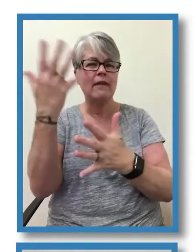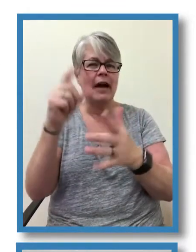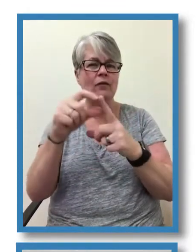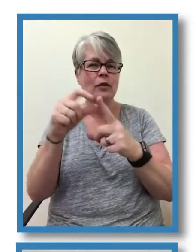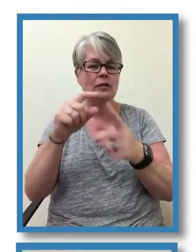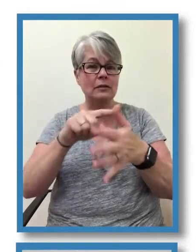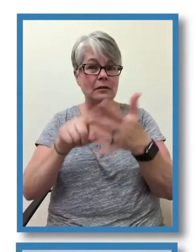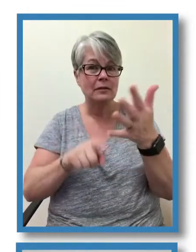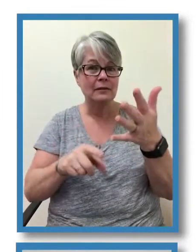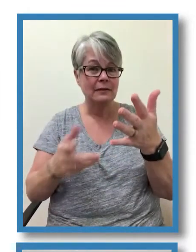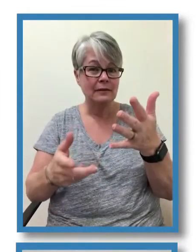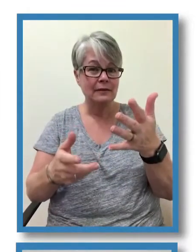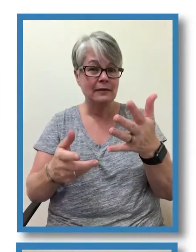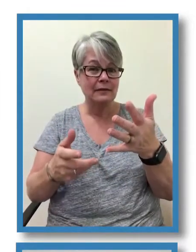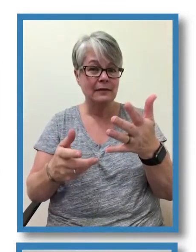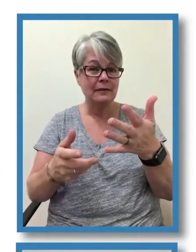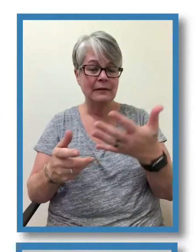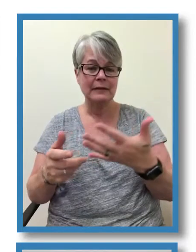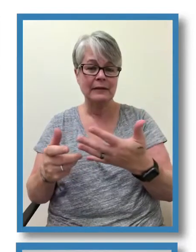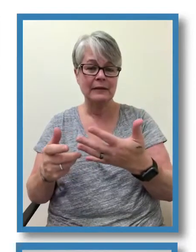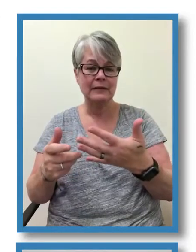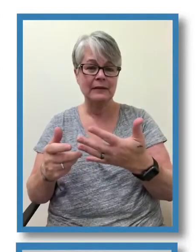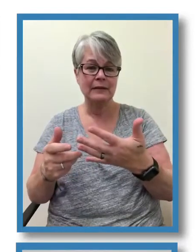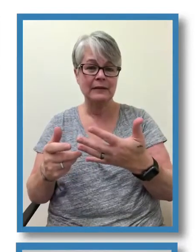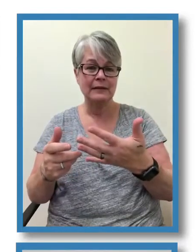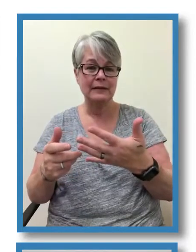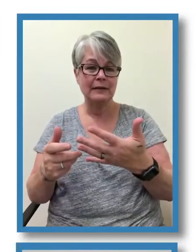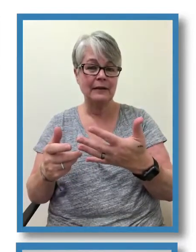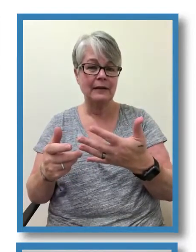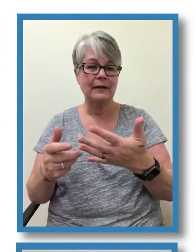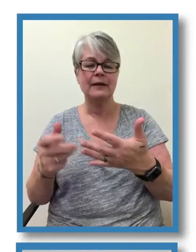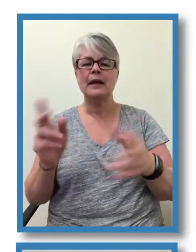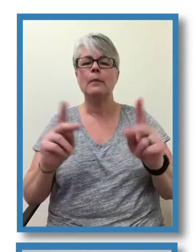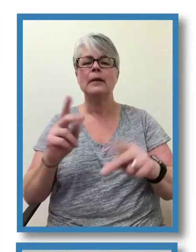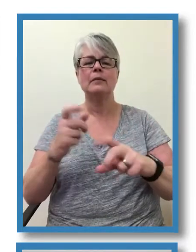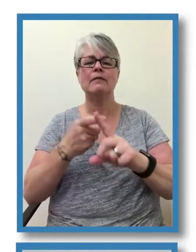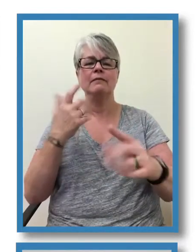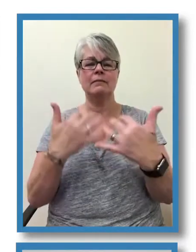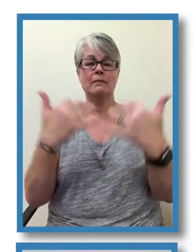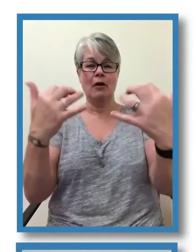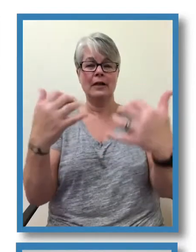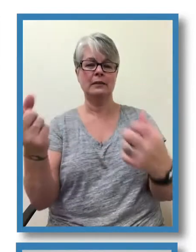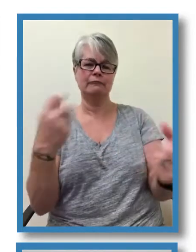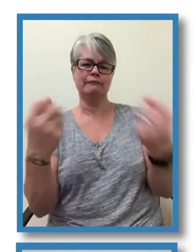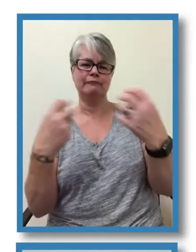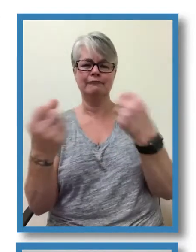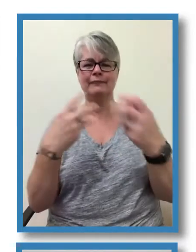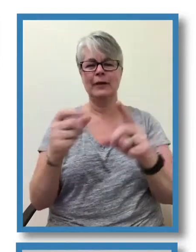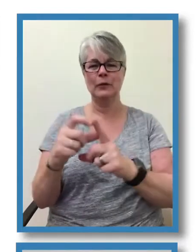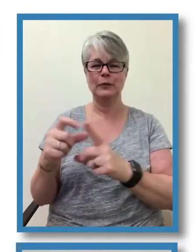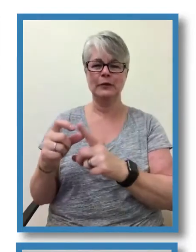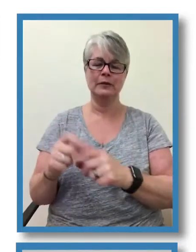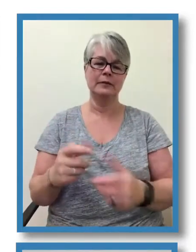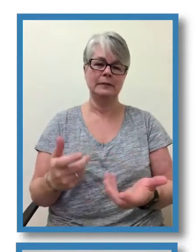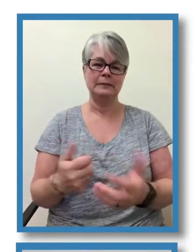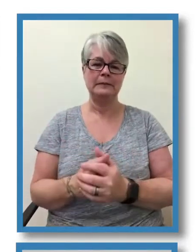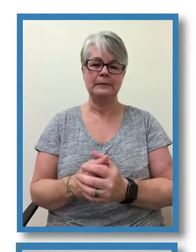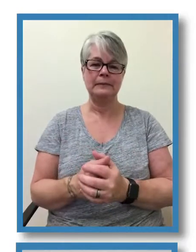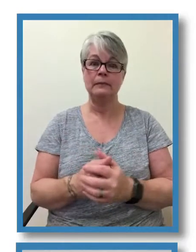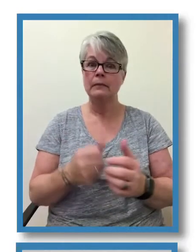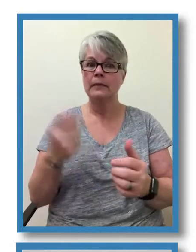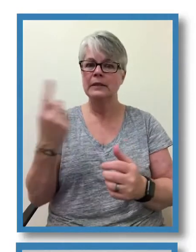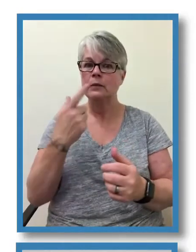Did someone say red? Okay, good. Excellent. Okay, so collectively you did really well. Okay.